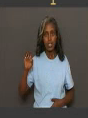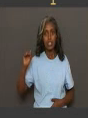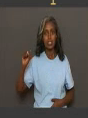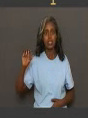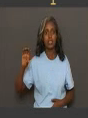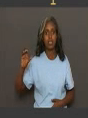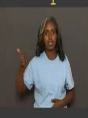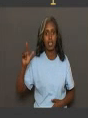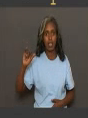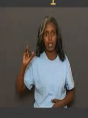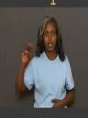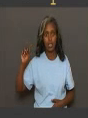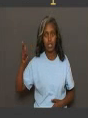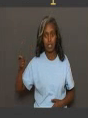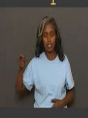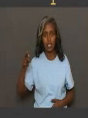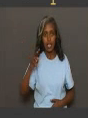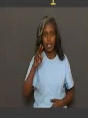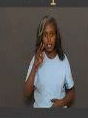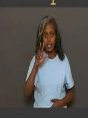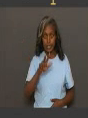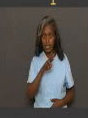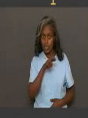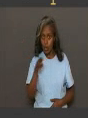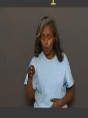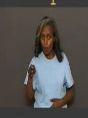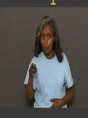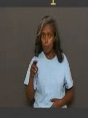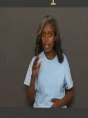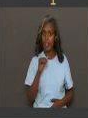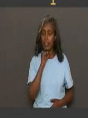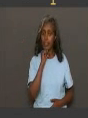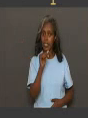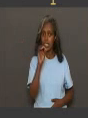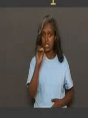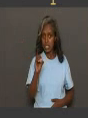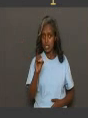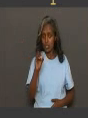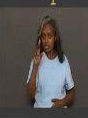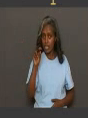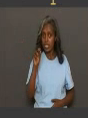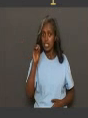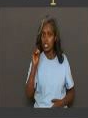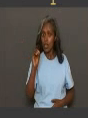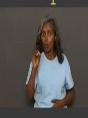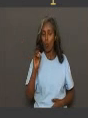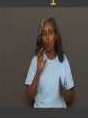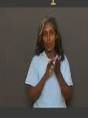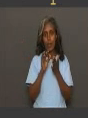Rescaling a third row by a non-zero number, small